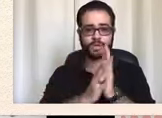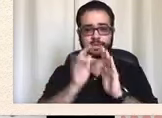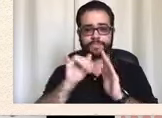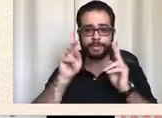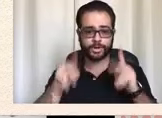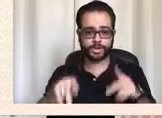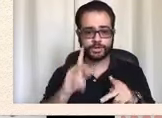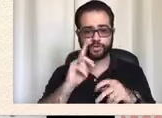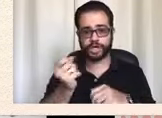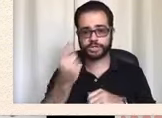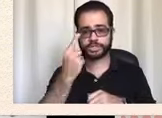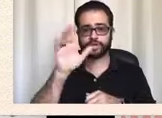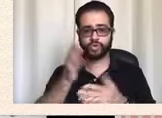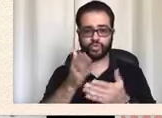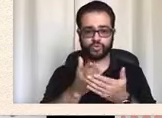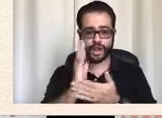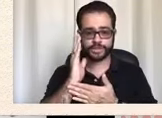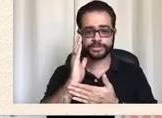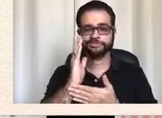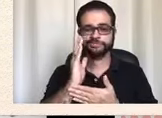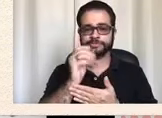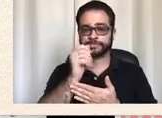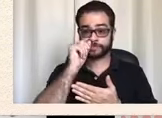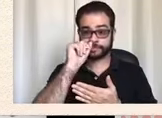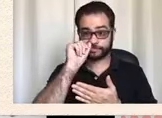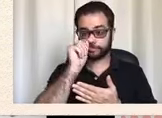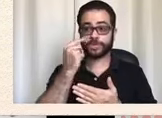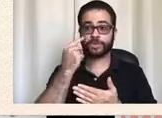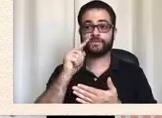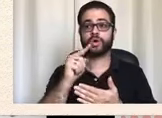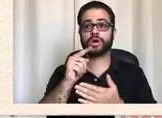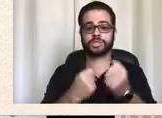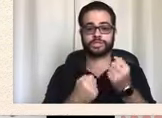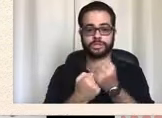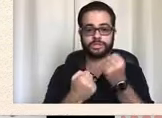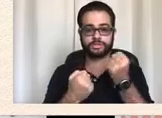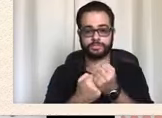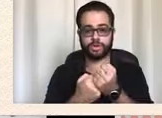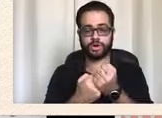rights are, or to be able to support your children